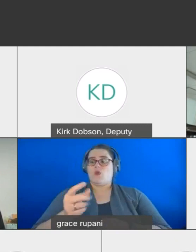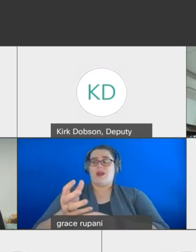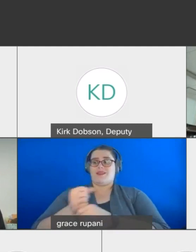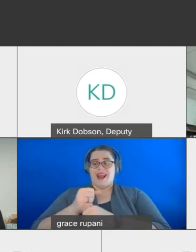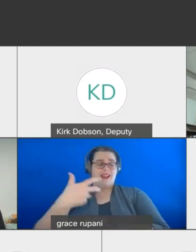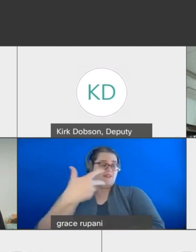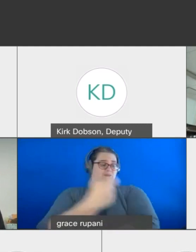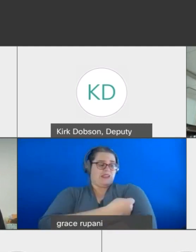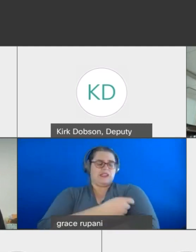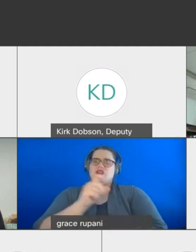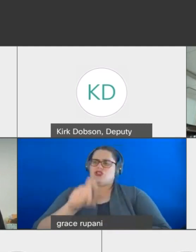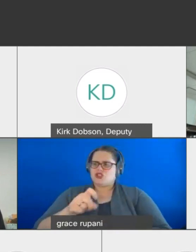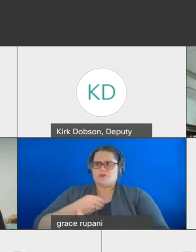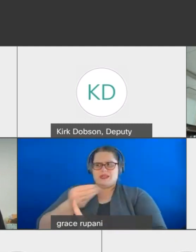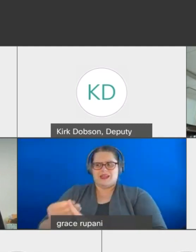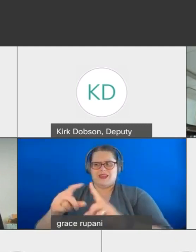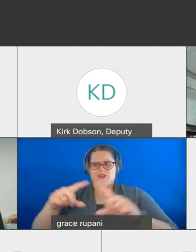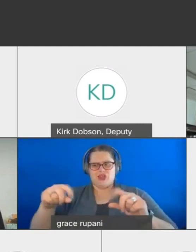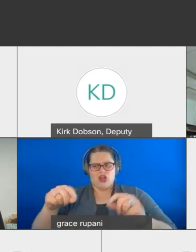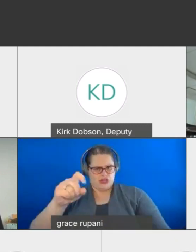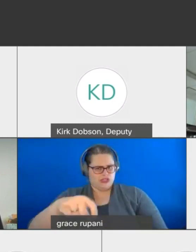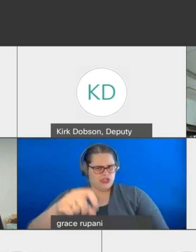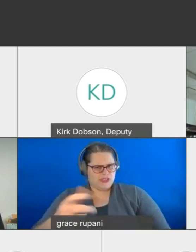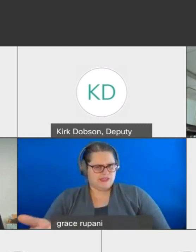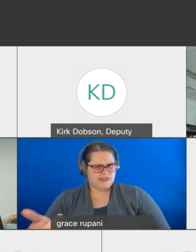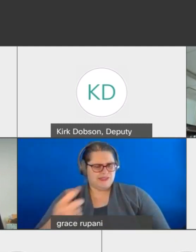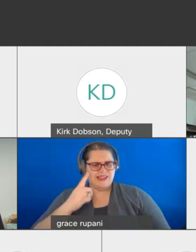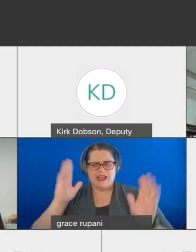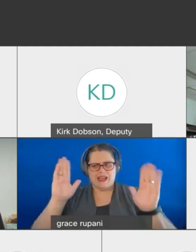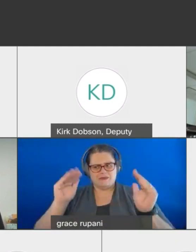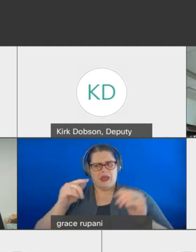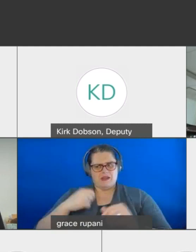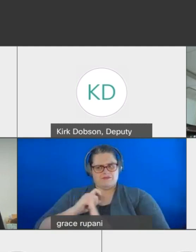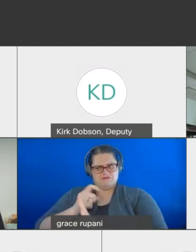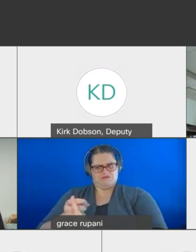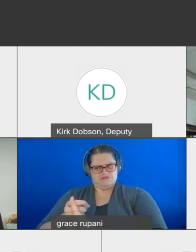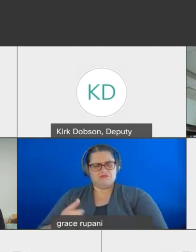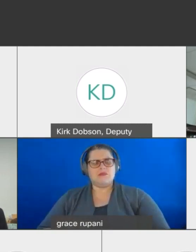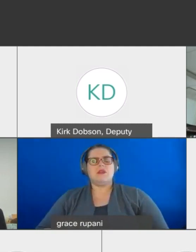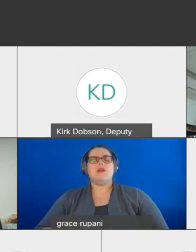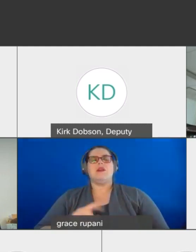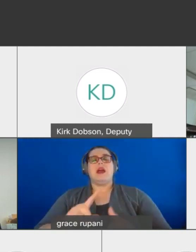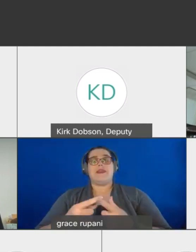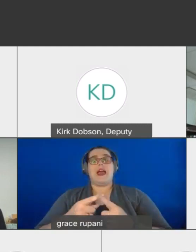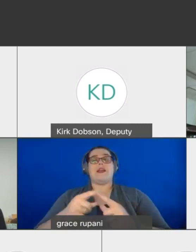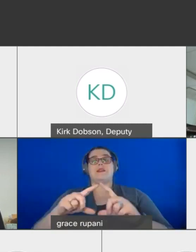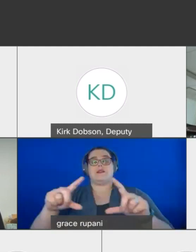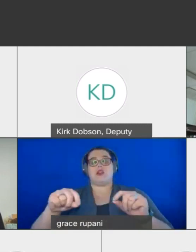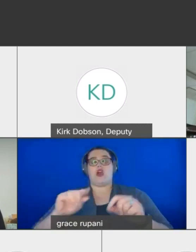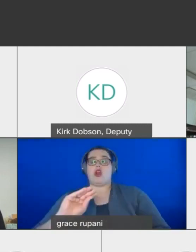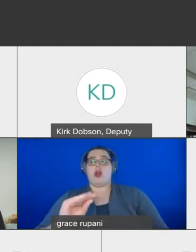card. So I would expect they're issued those cards. And on the back of the card is your next appointment